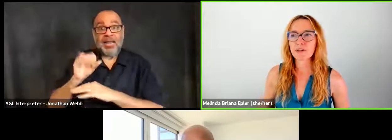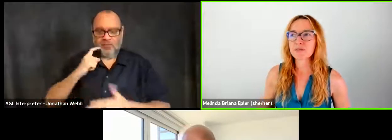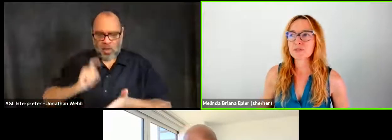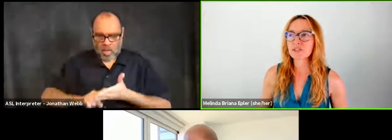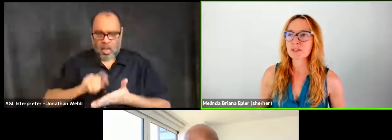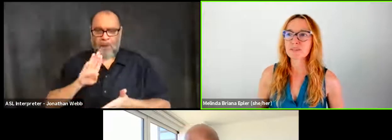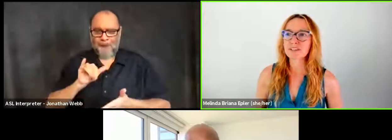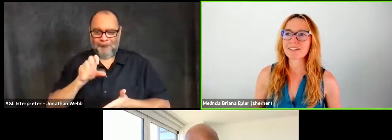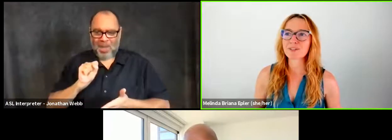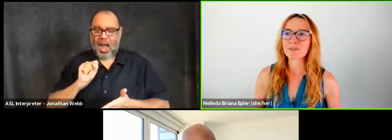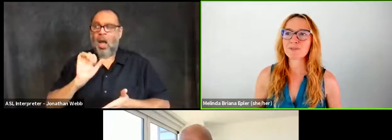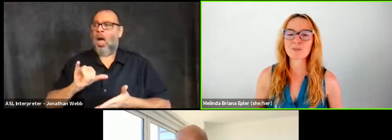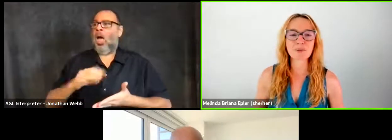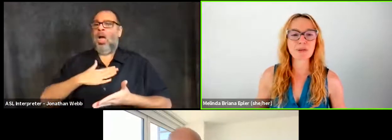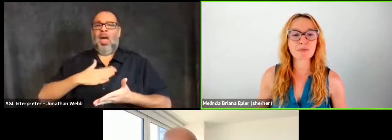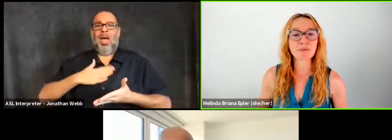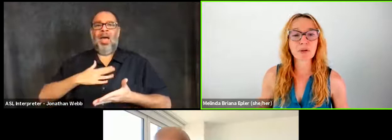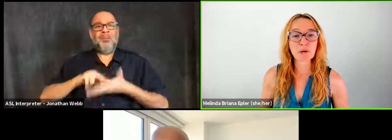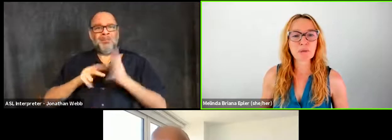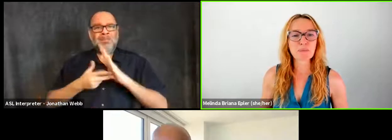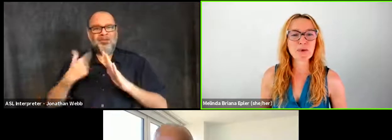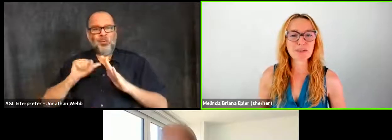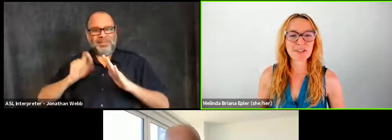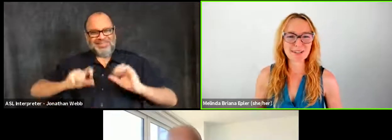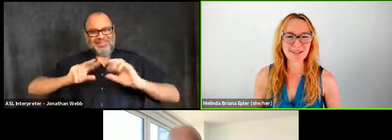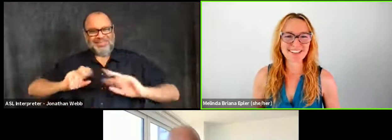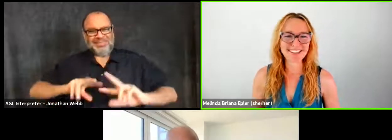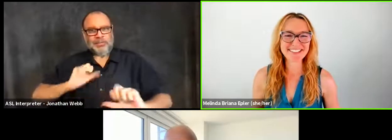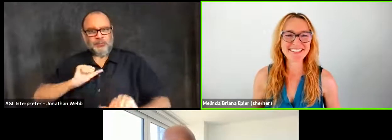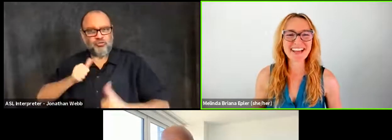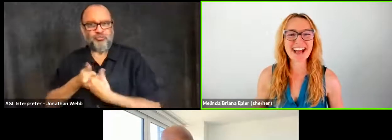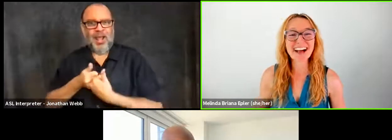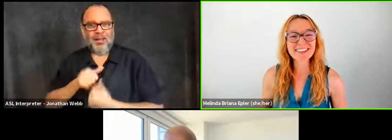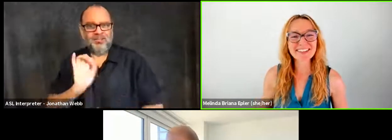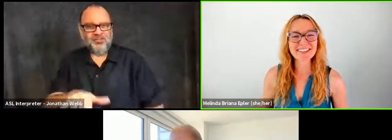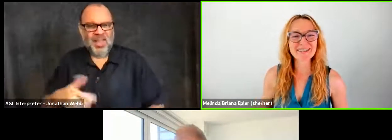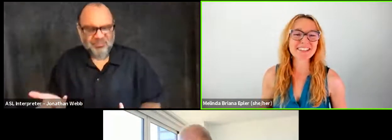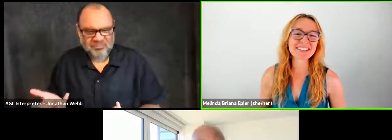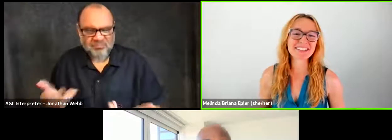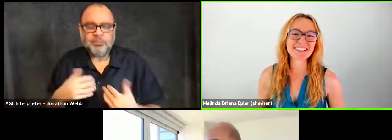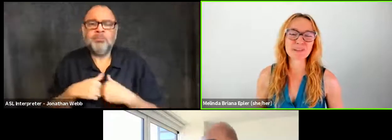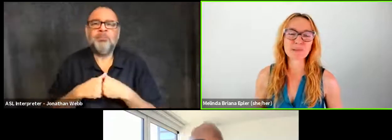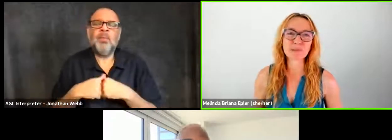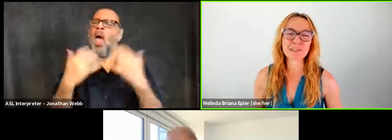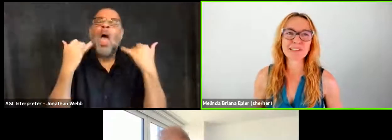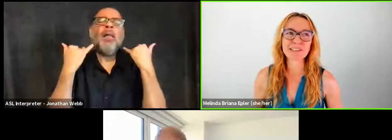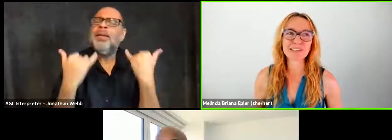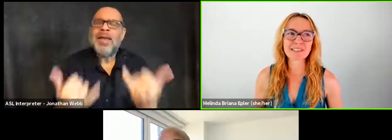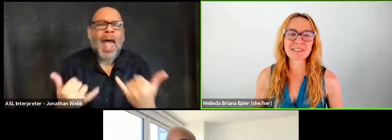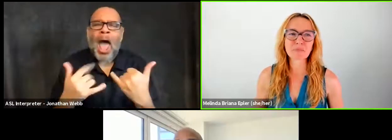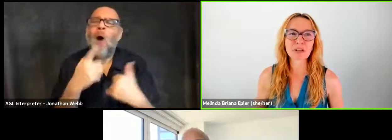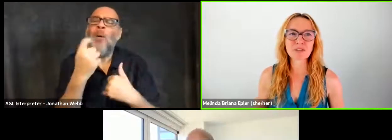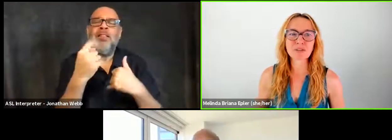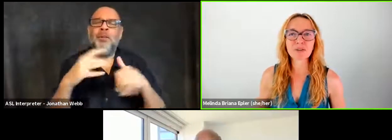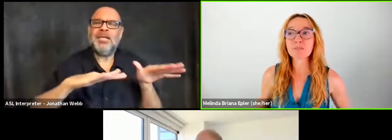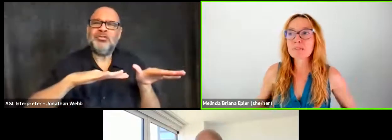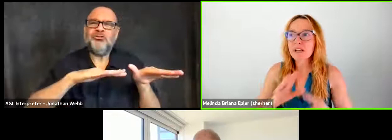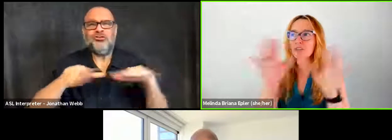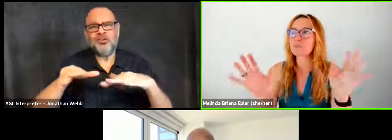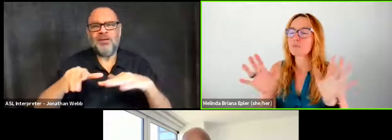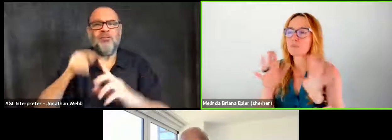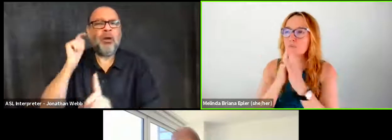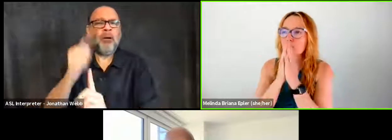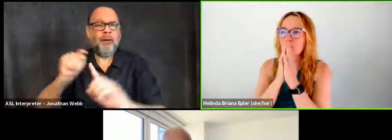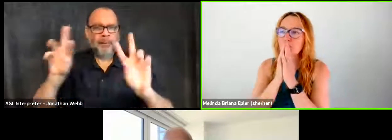So, okay, I'm going to switch subjects to motorcycle riding. How does this relate to mental health? And